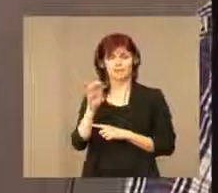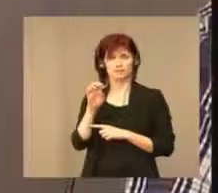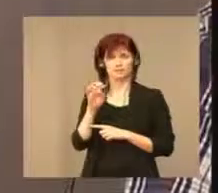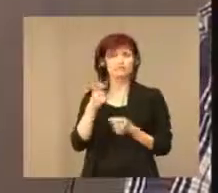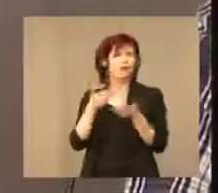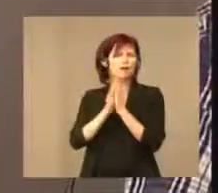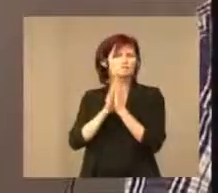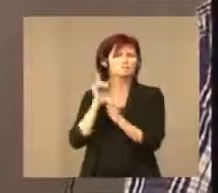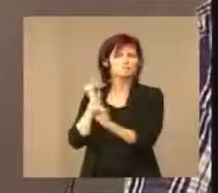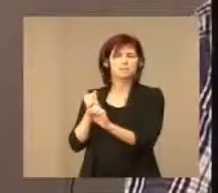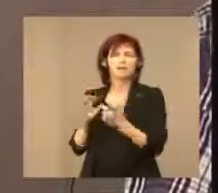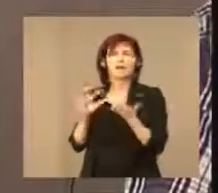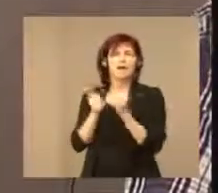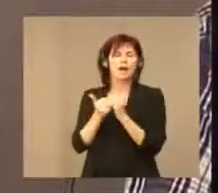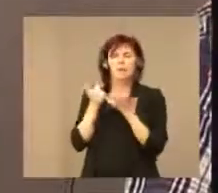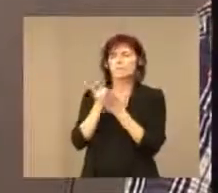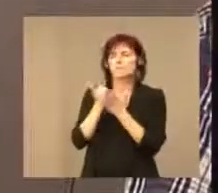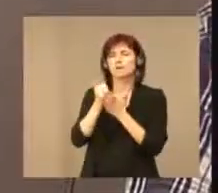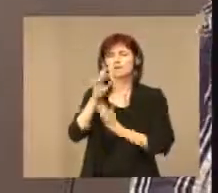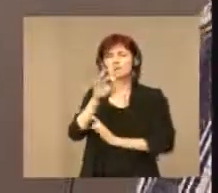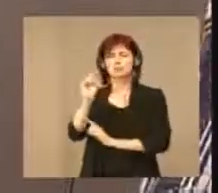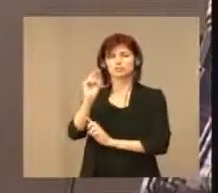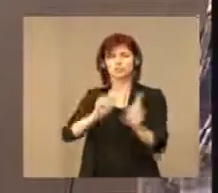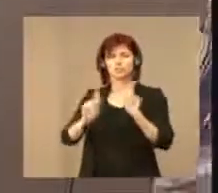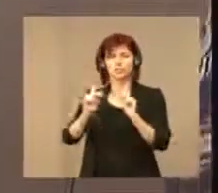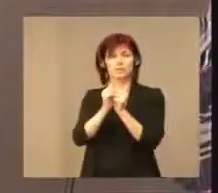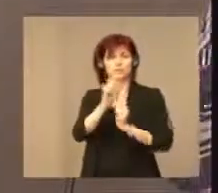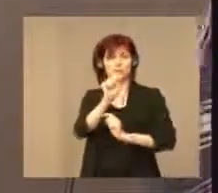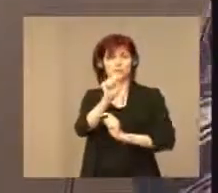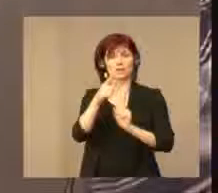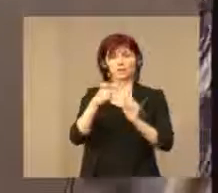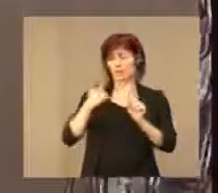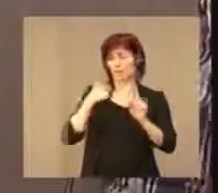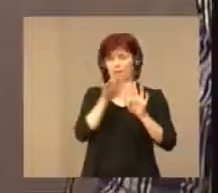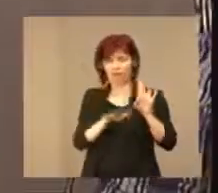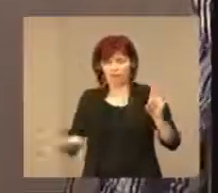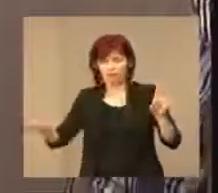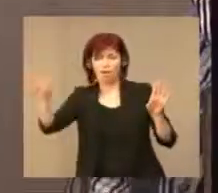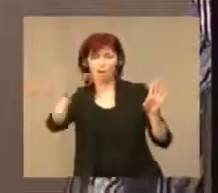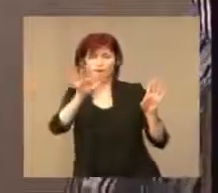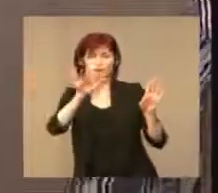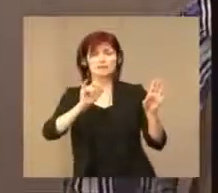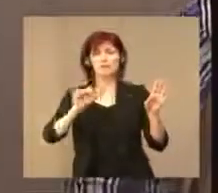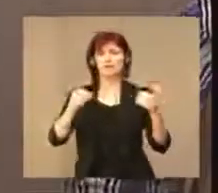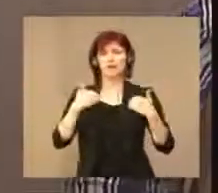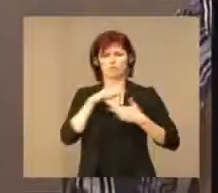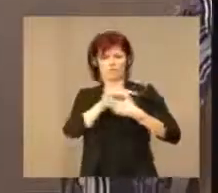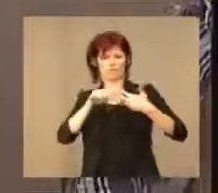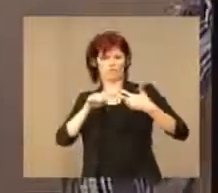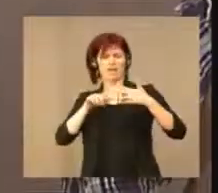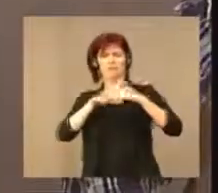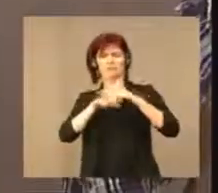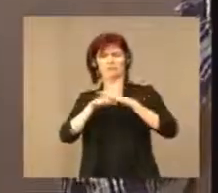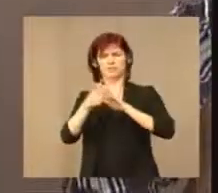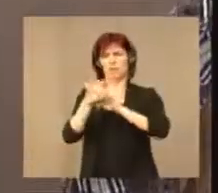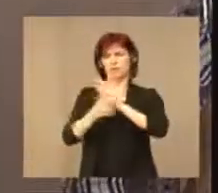can you help First Nations people with disabilities across Canada when there are three accessibility laws in